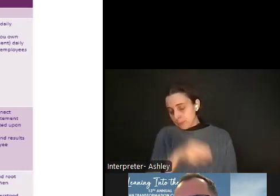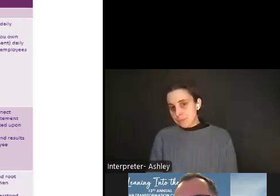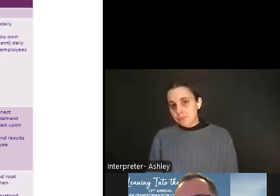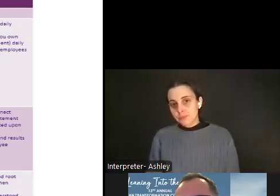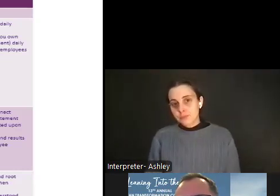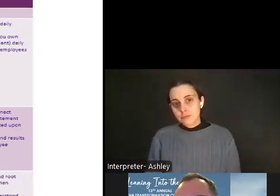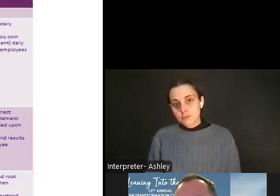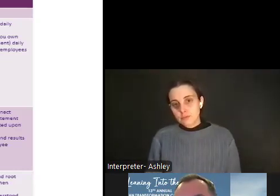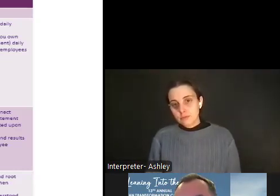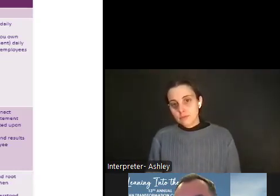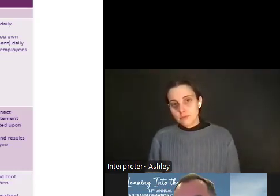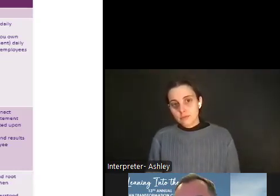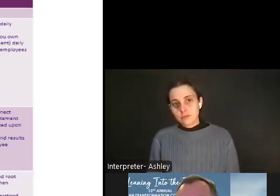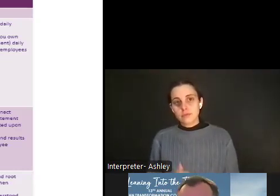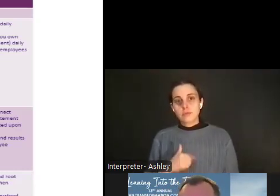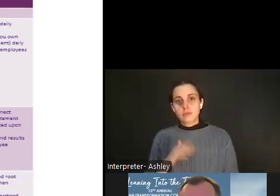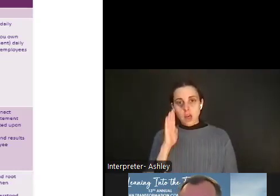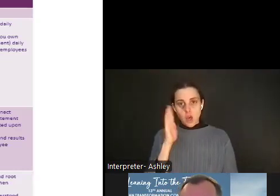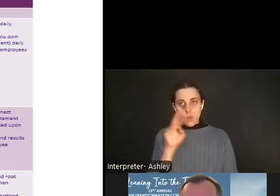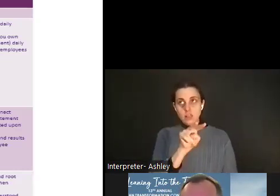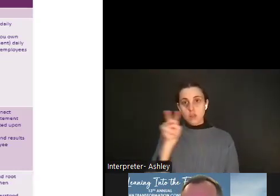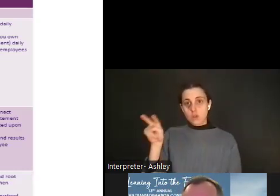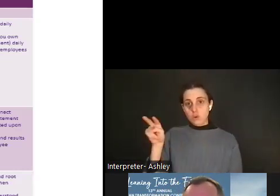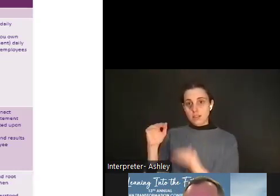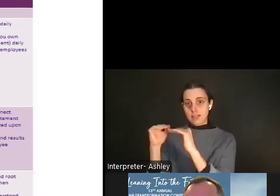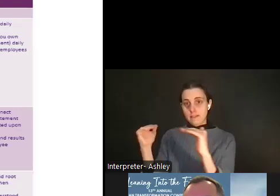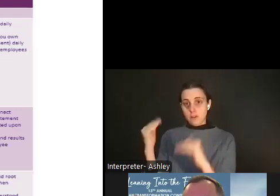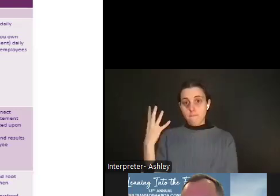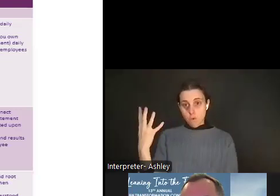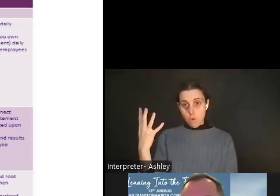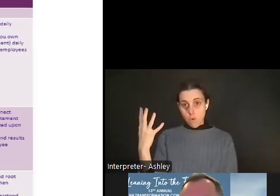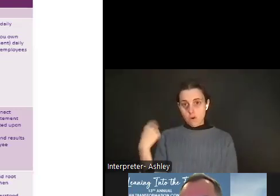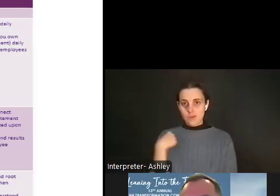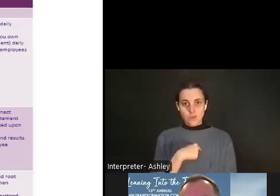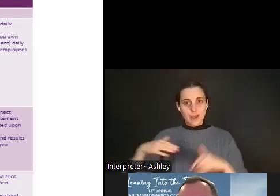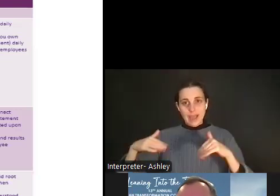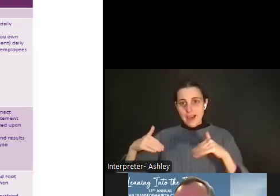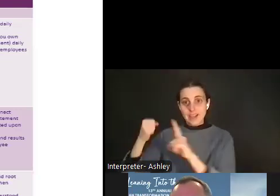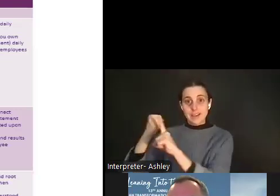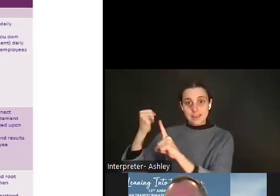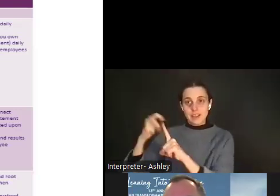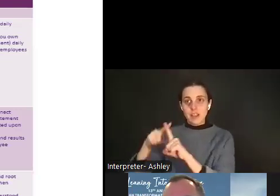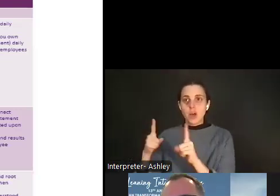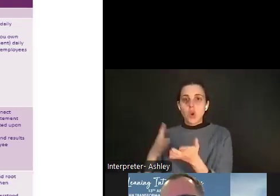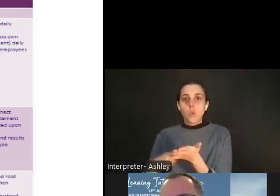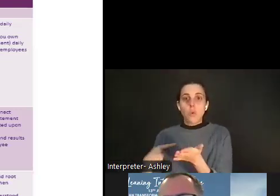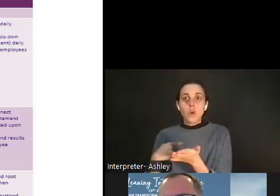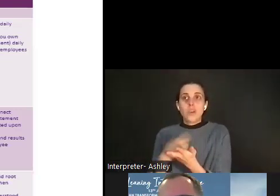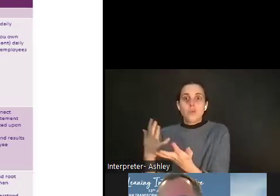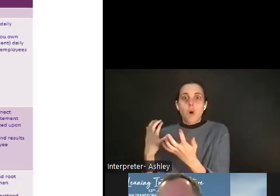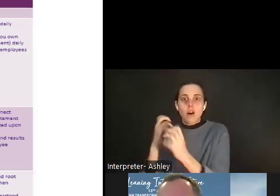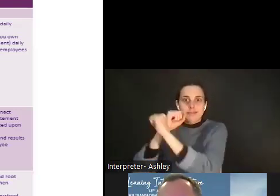going to point to level 4 because this is not where we are today, but this is where we want to be. For lean leadership is